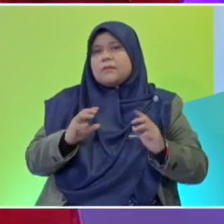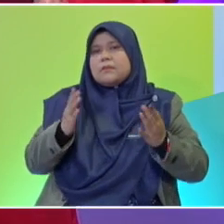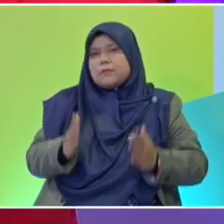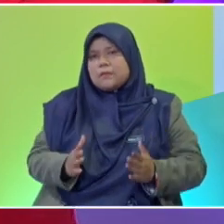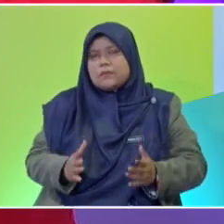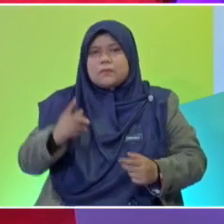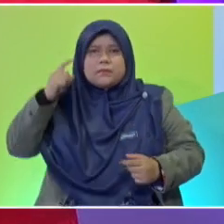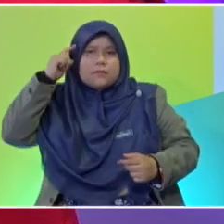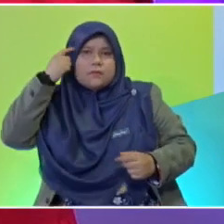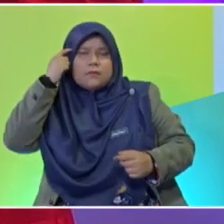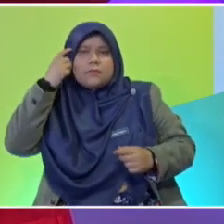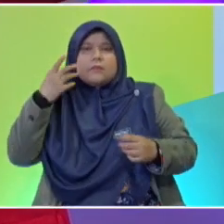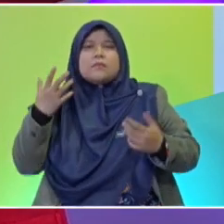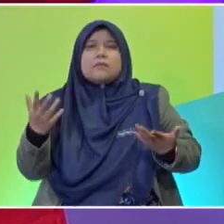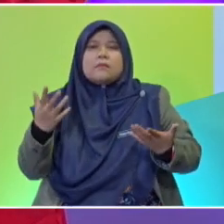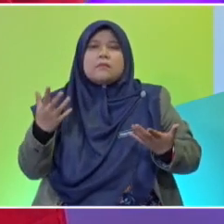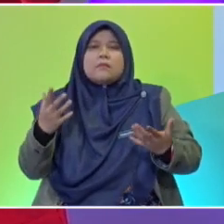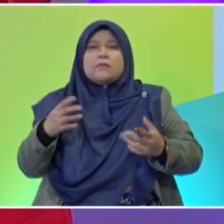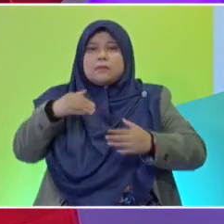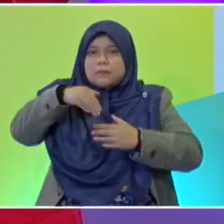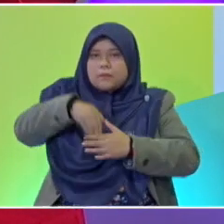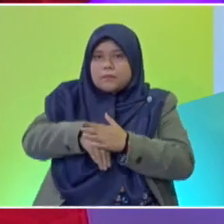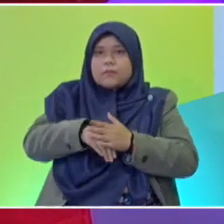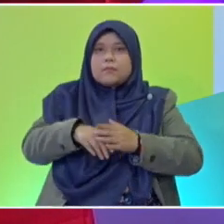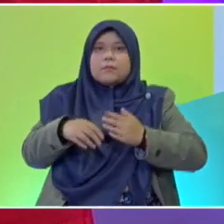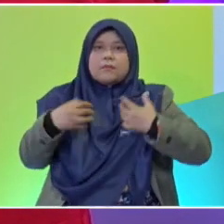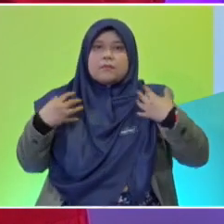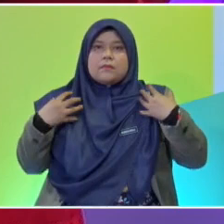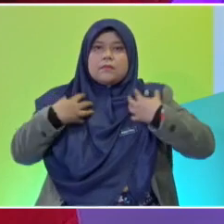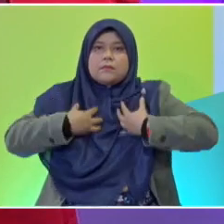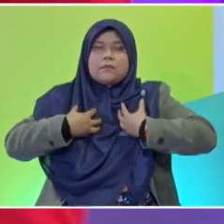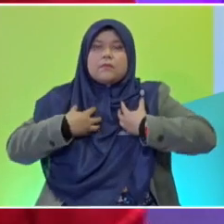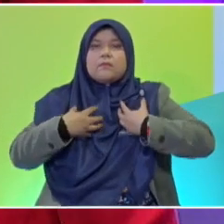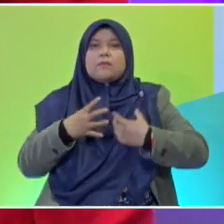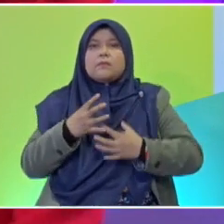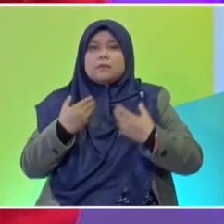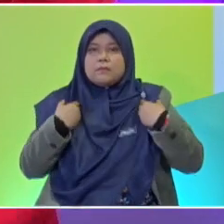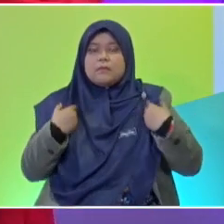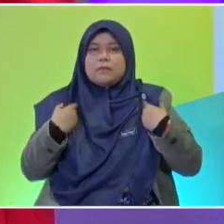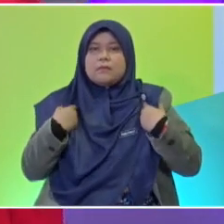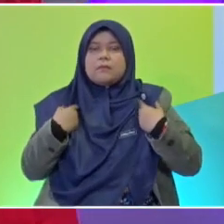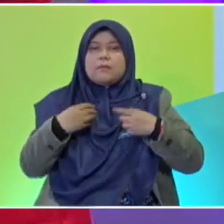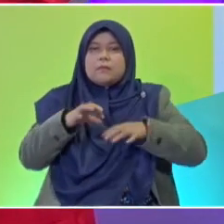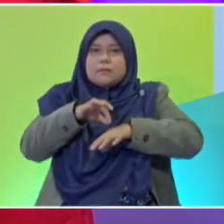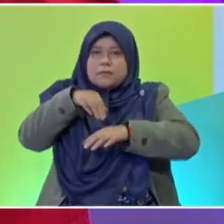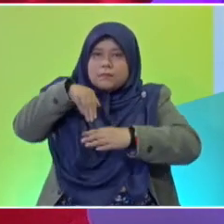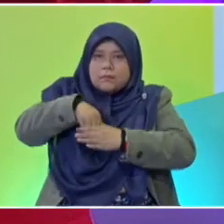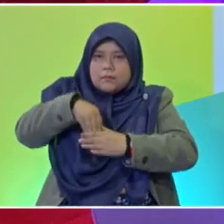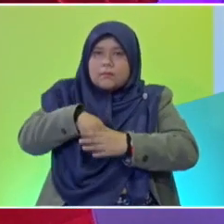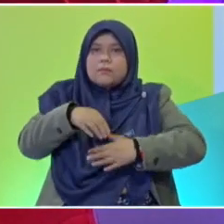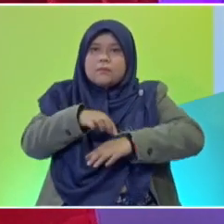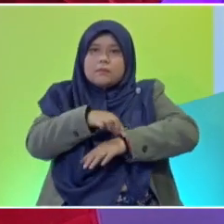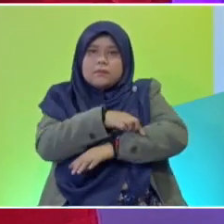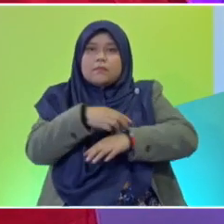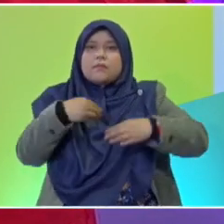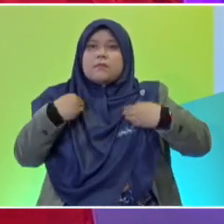do not know that actually inside of the bones are also blood. Oh. There is blood inside